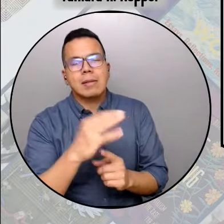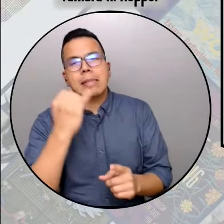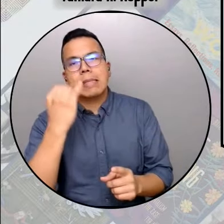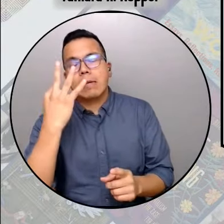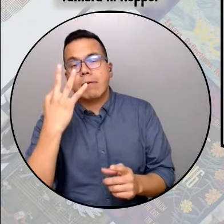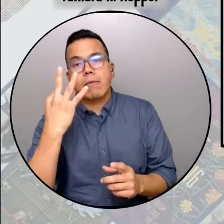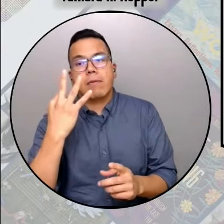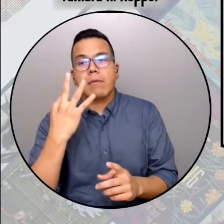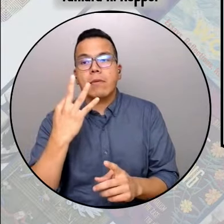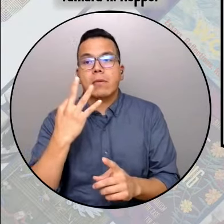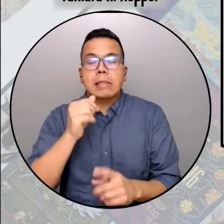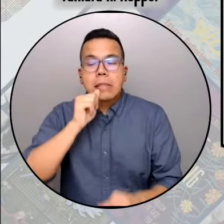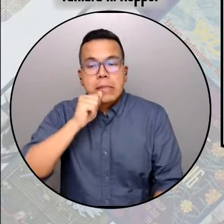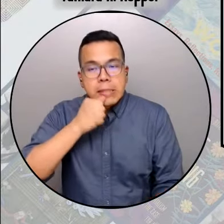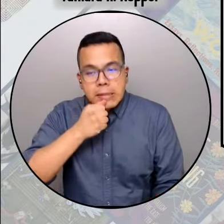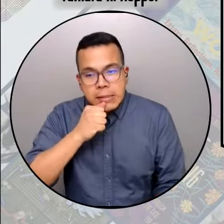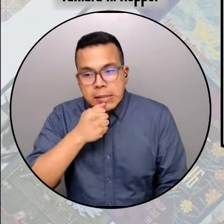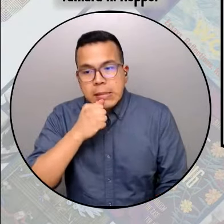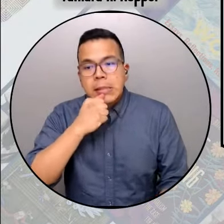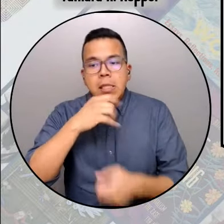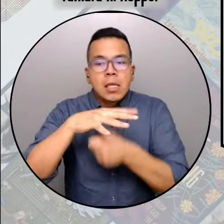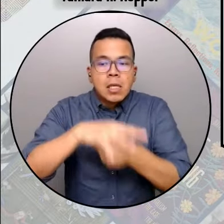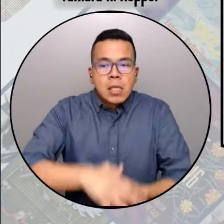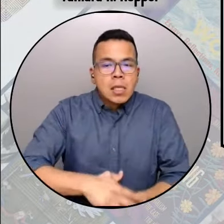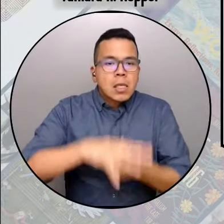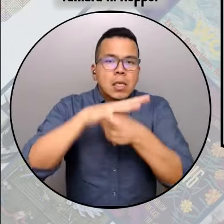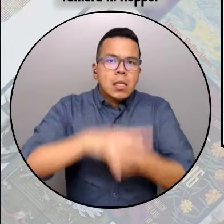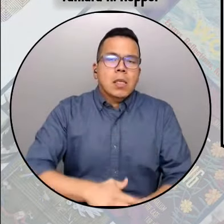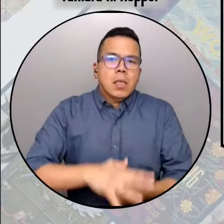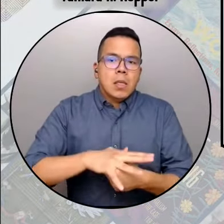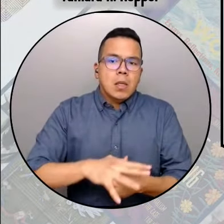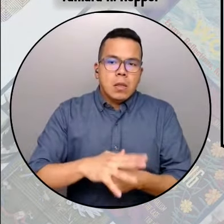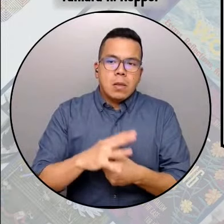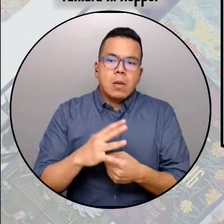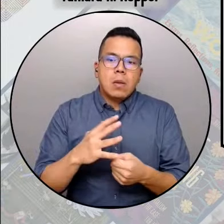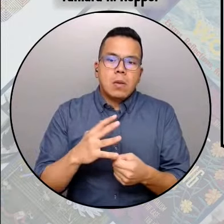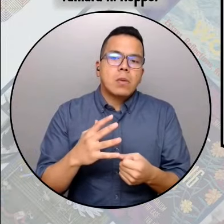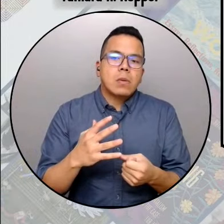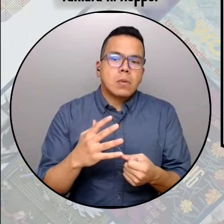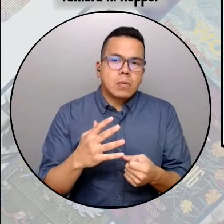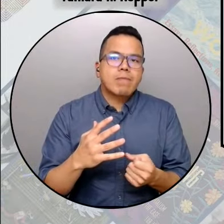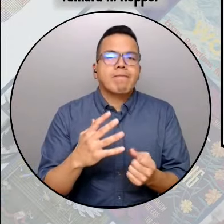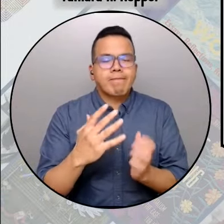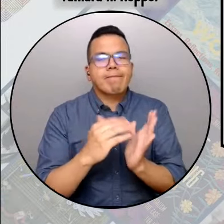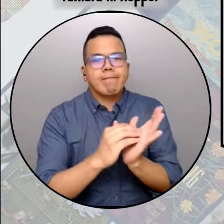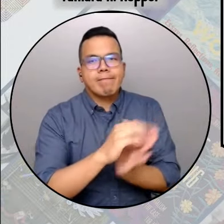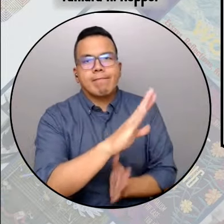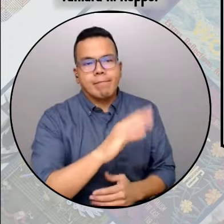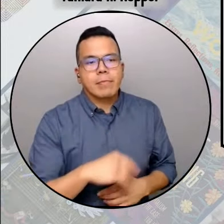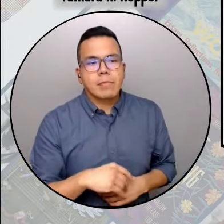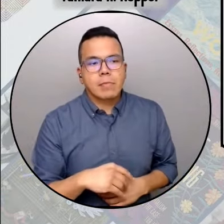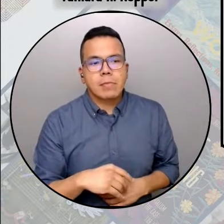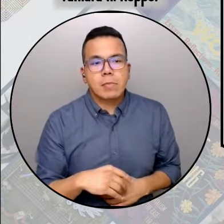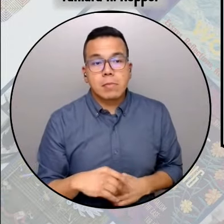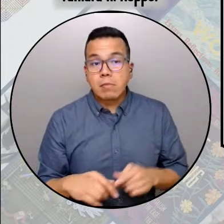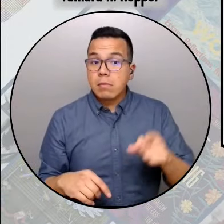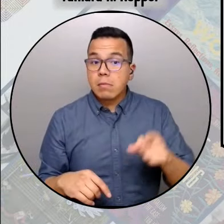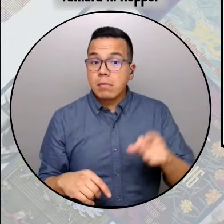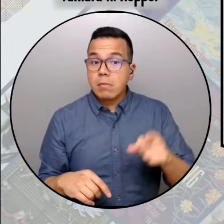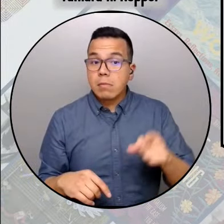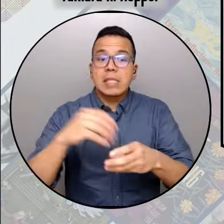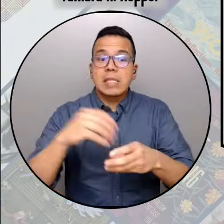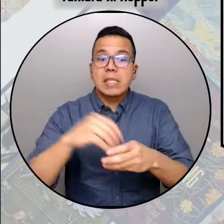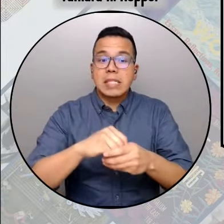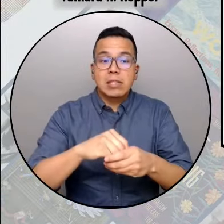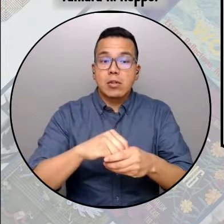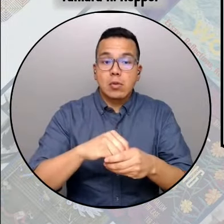necessarily, a lot of people are, you know, and there's a lot of force that's involved in those other departures, right? But they're talking about basically, you know, a cancellation